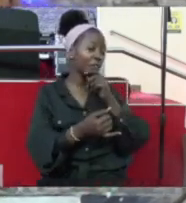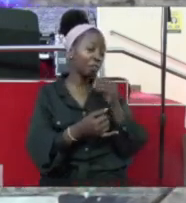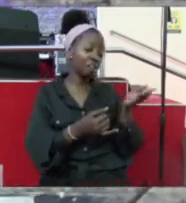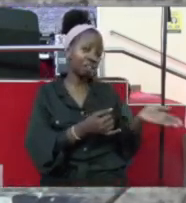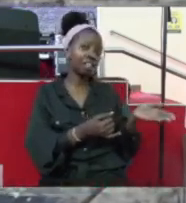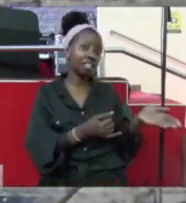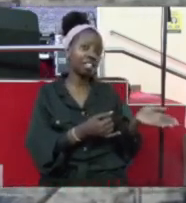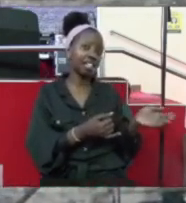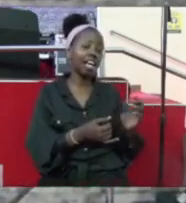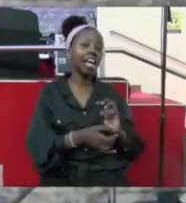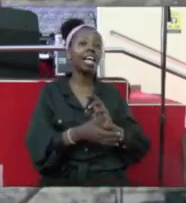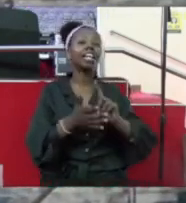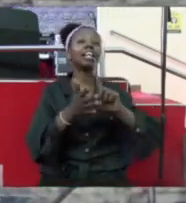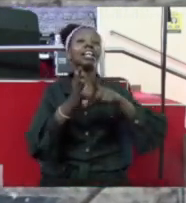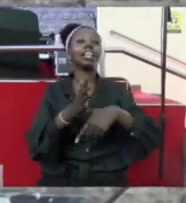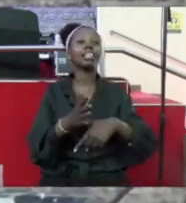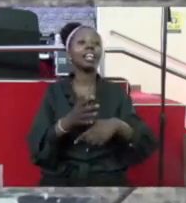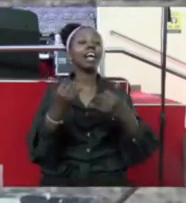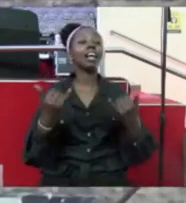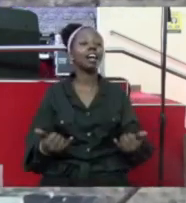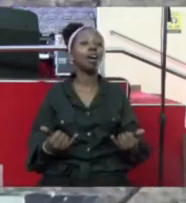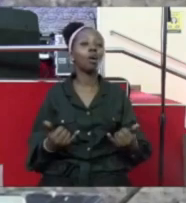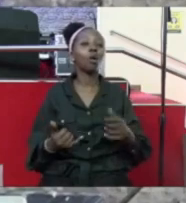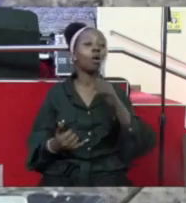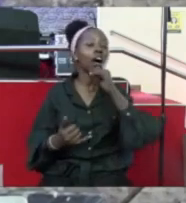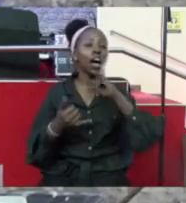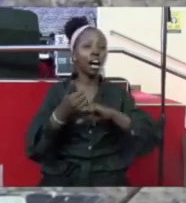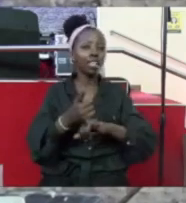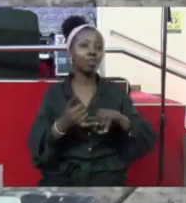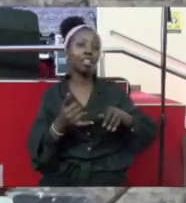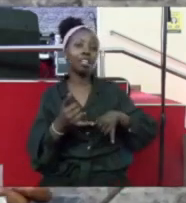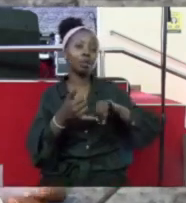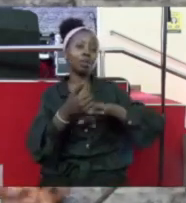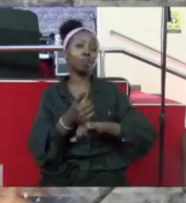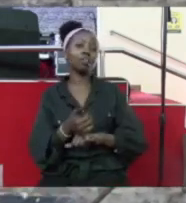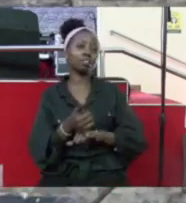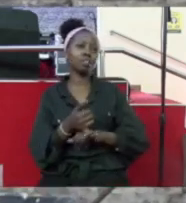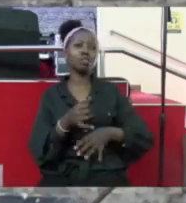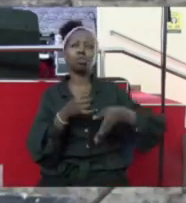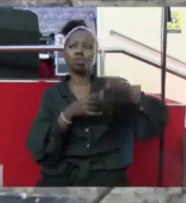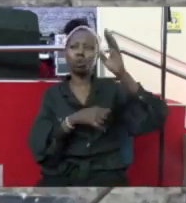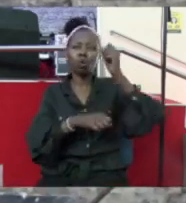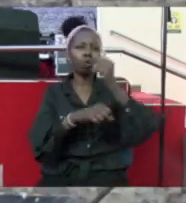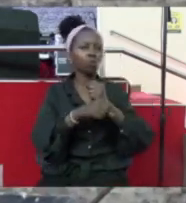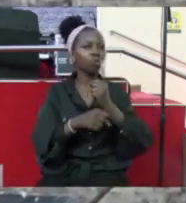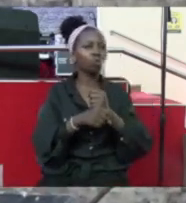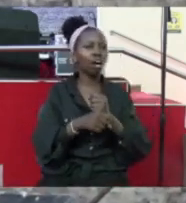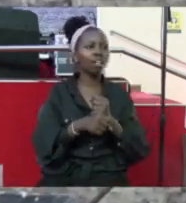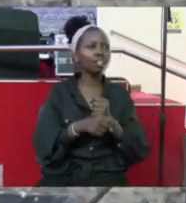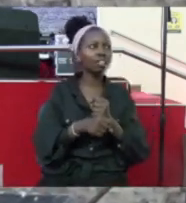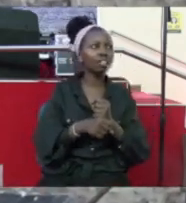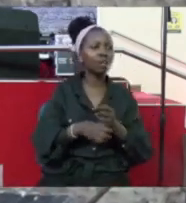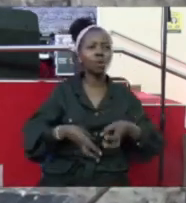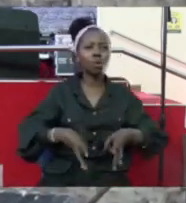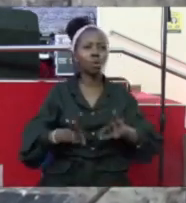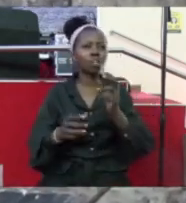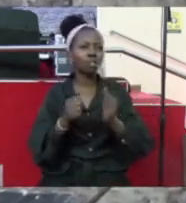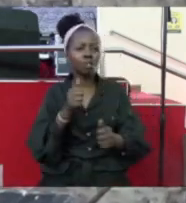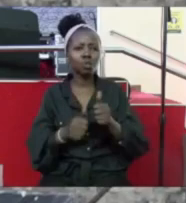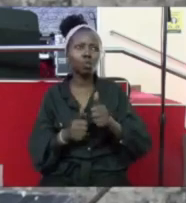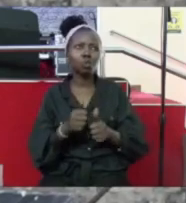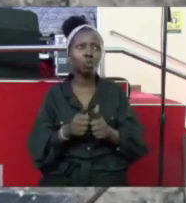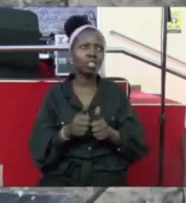later they became a husband and wife. Na baadaye wakaoana. So God works in mysterious ways. Na hivyo basi Mungu fanya